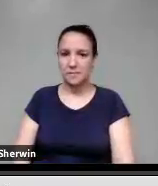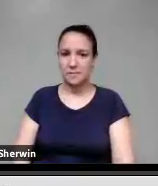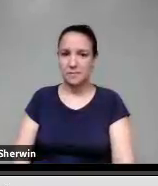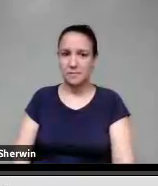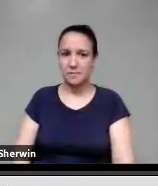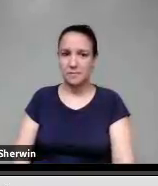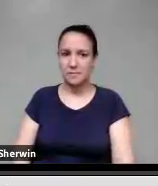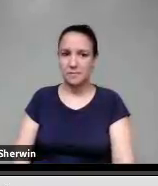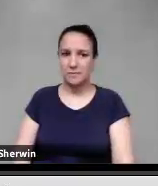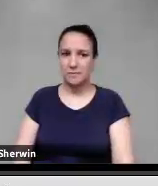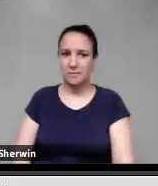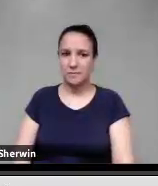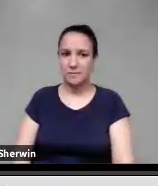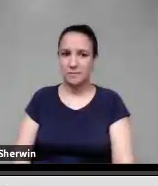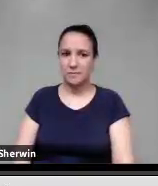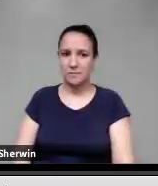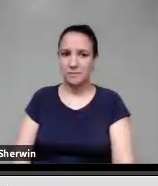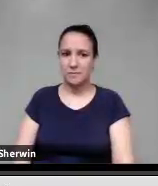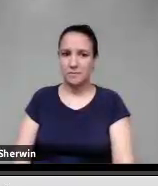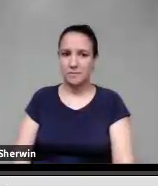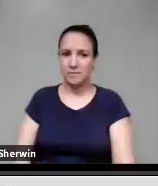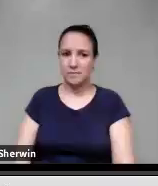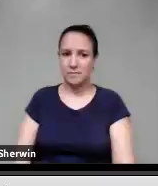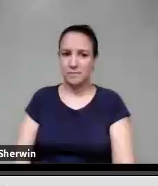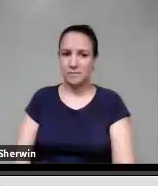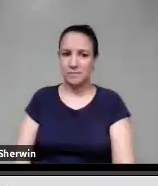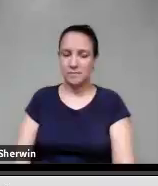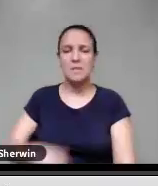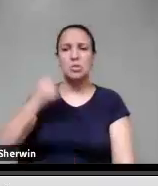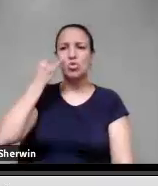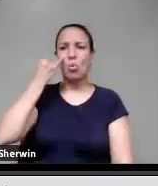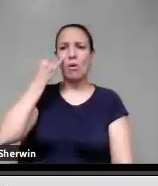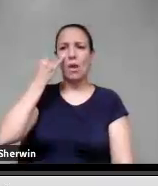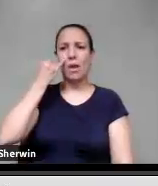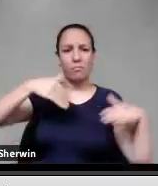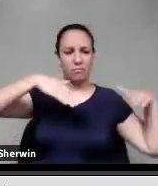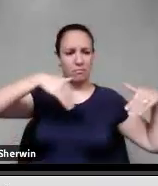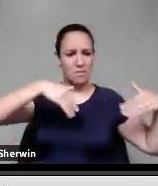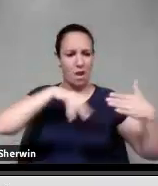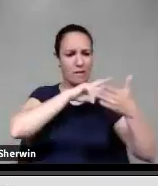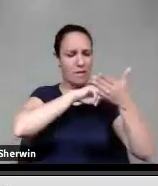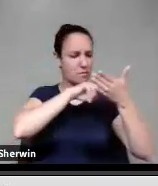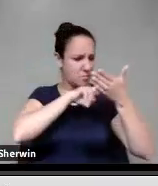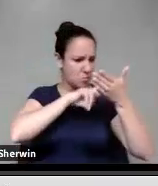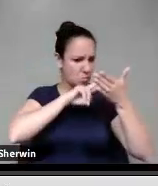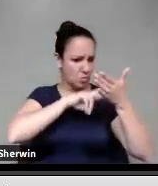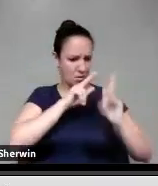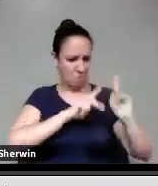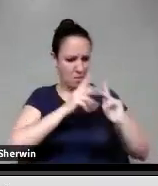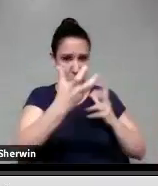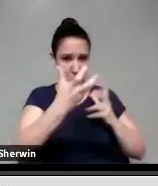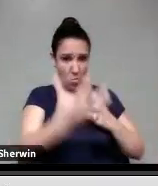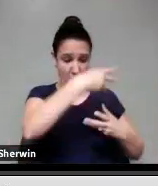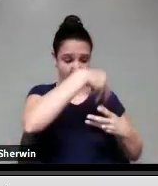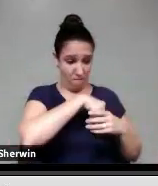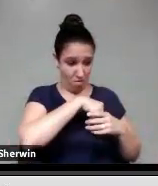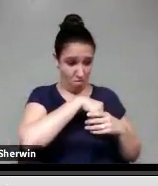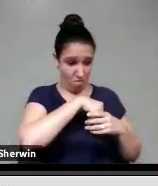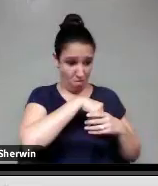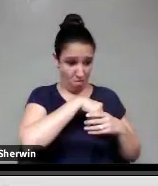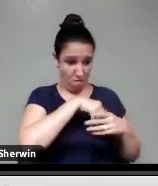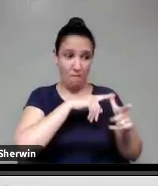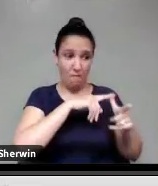actually tapped into the people who need to be involved. So before we go any further, I wanted to just address this idea